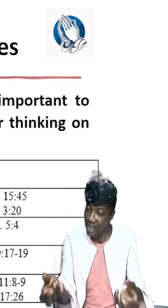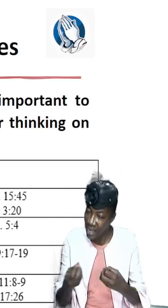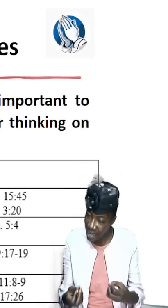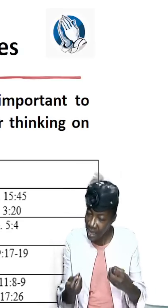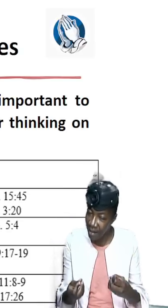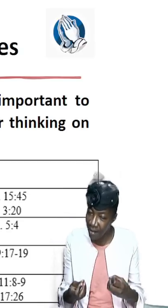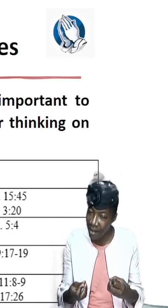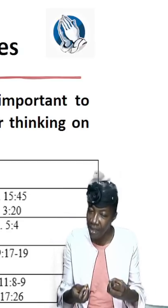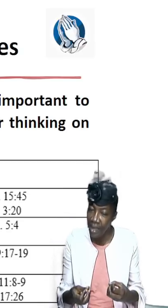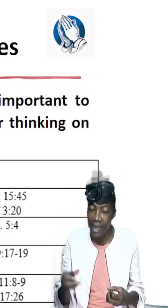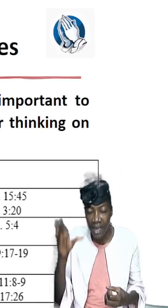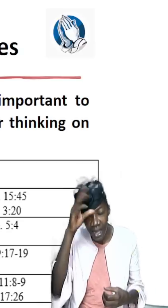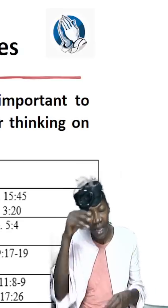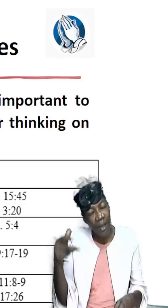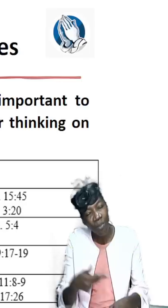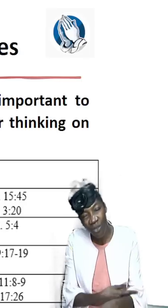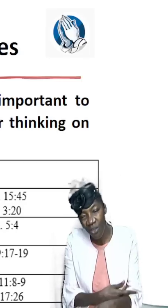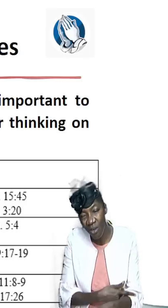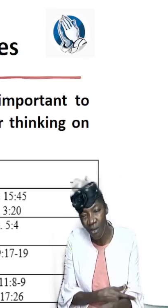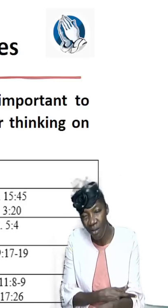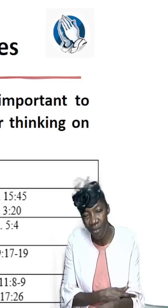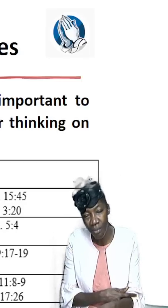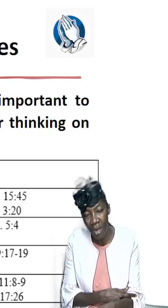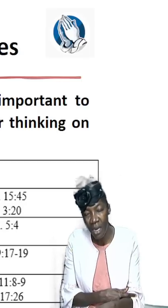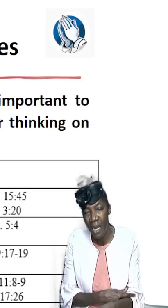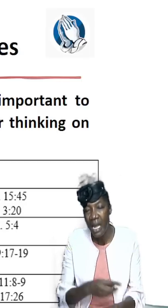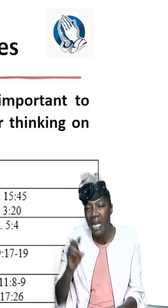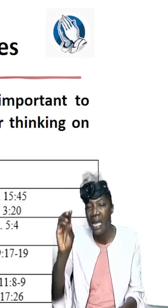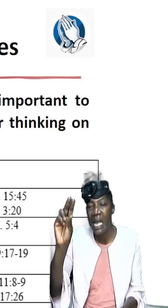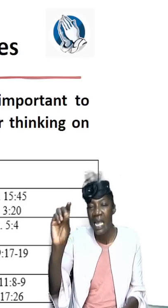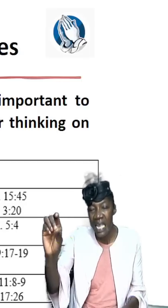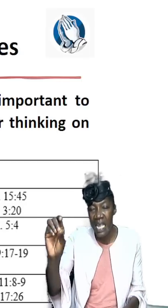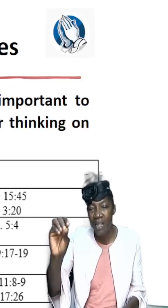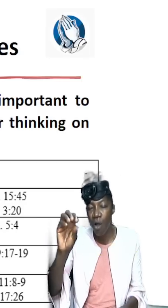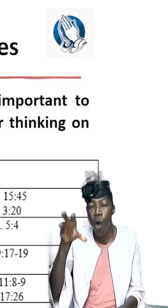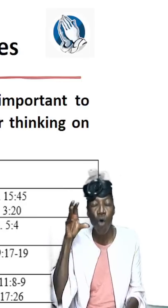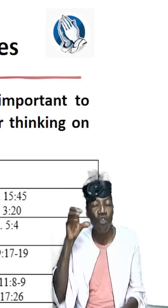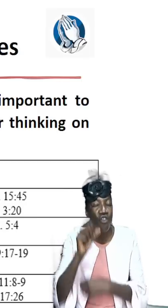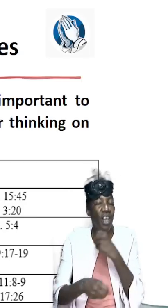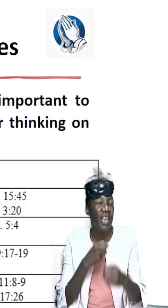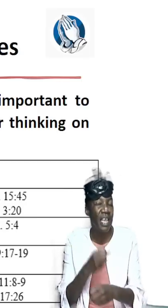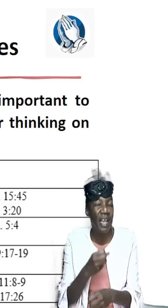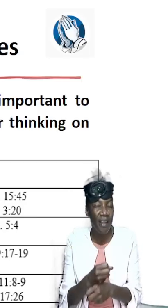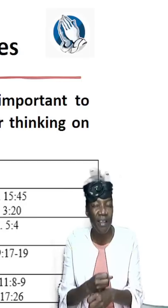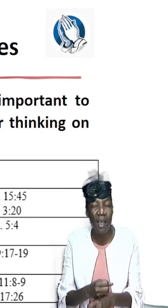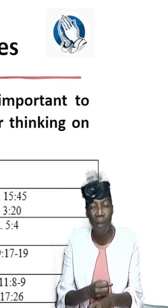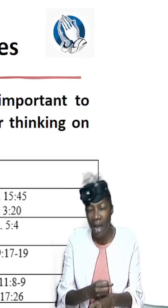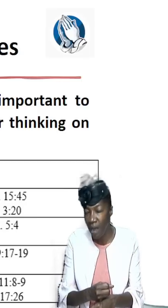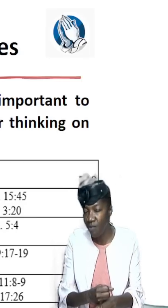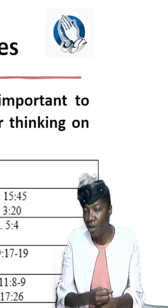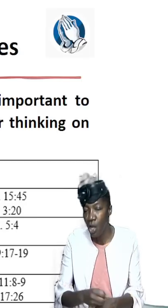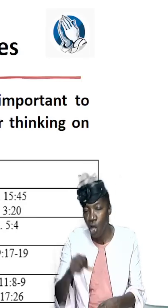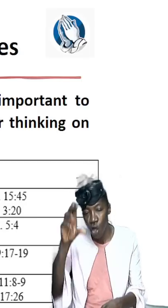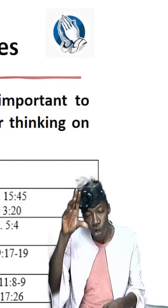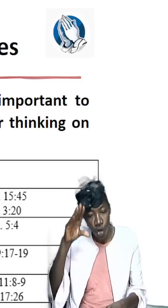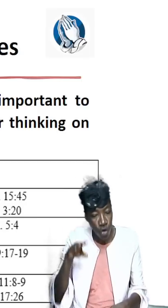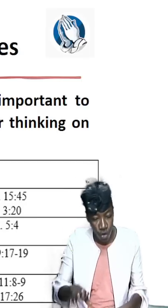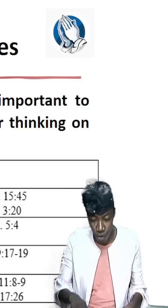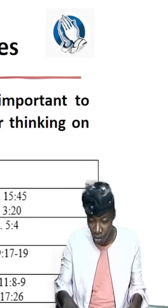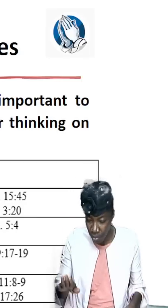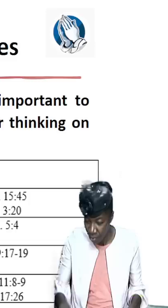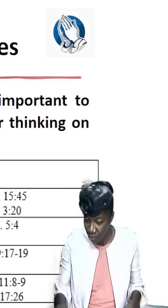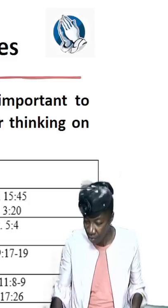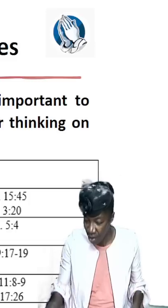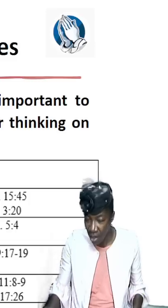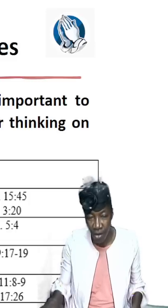sons and daughters, which is the point that we just made. There were, and no doubt there were many sons and there were many daughters. And